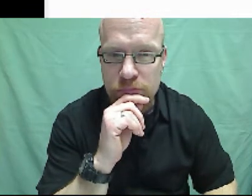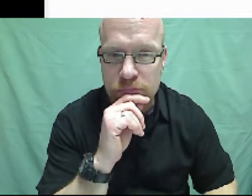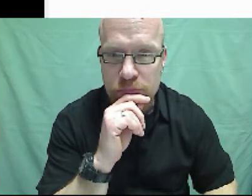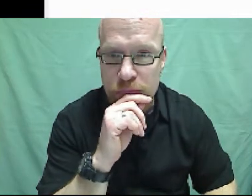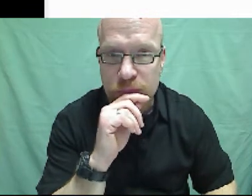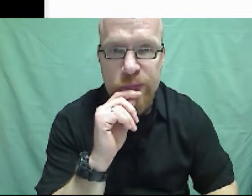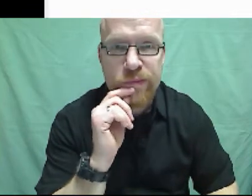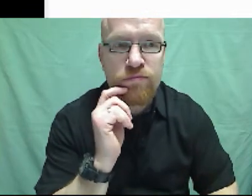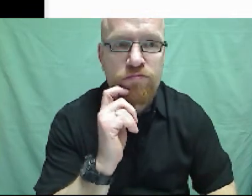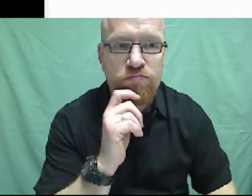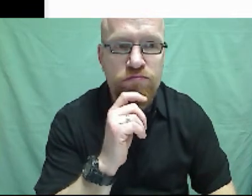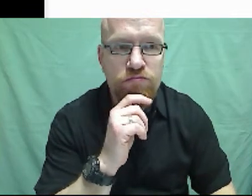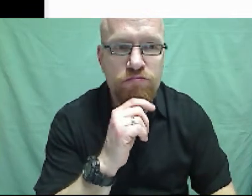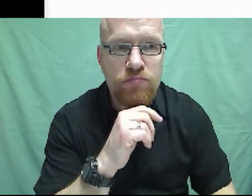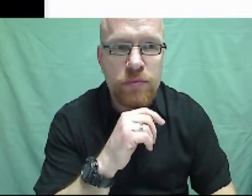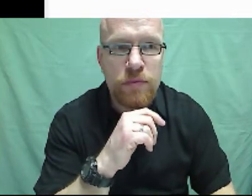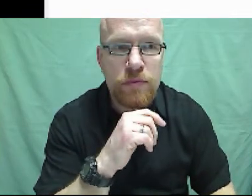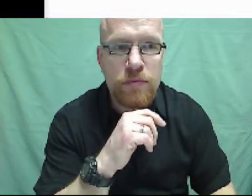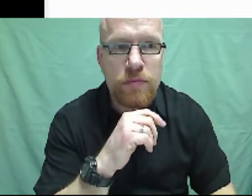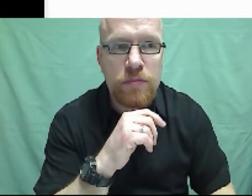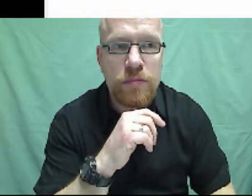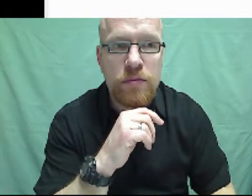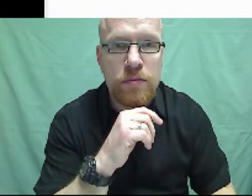So it's 0 and above.